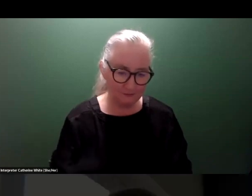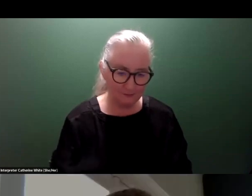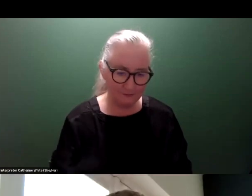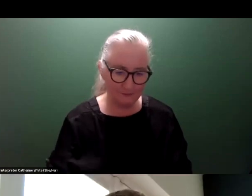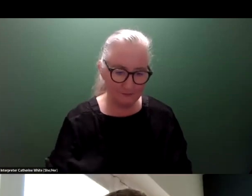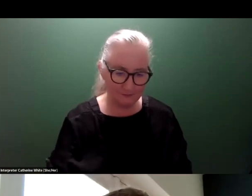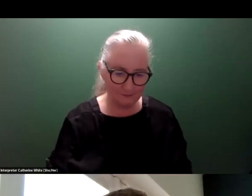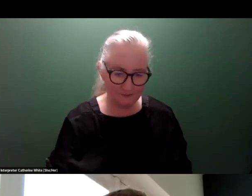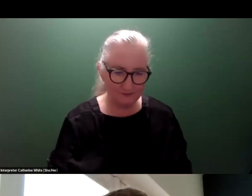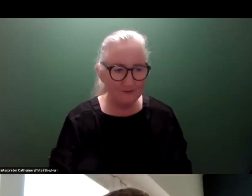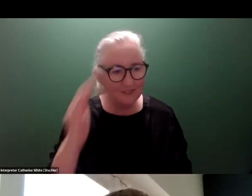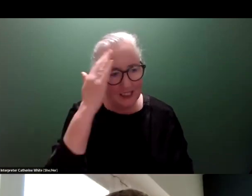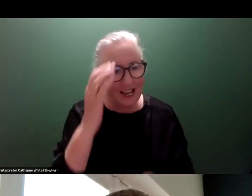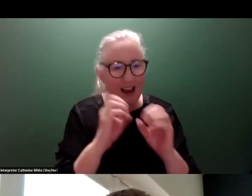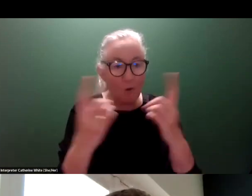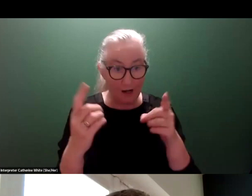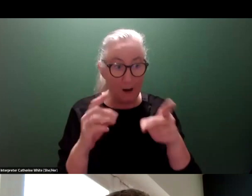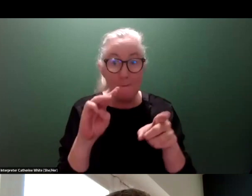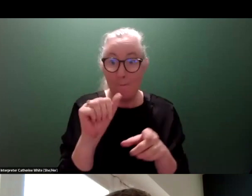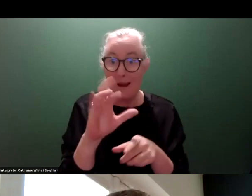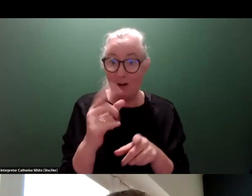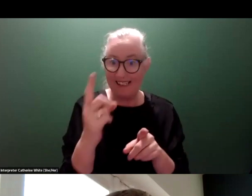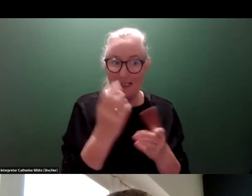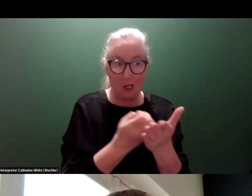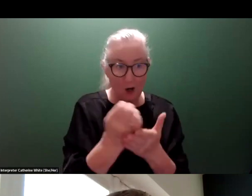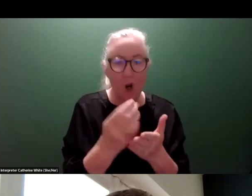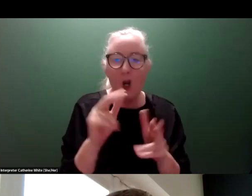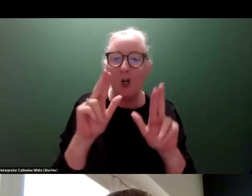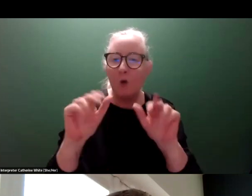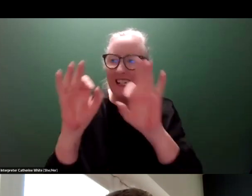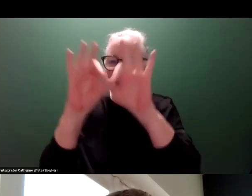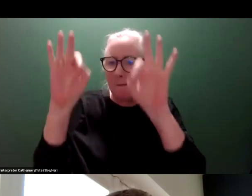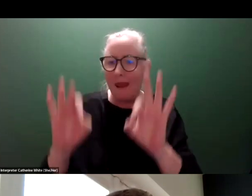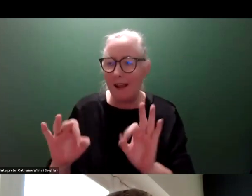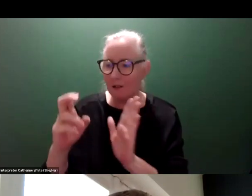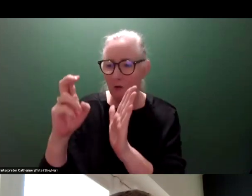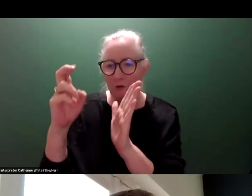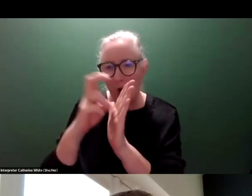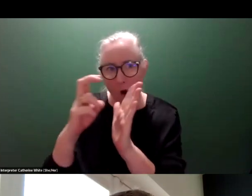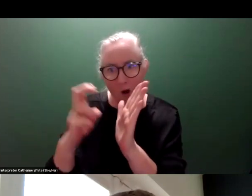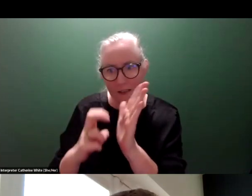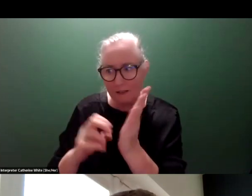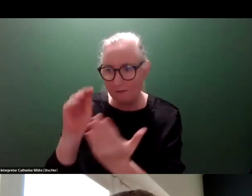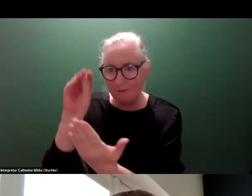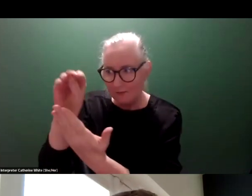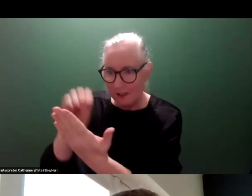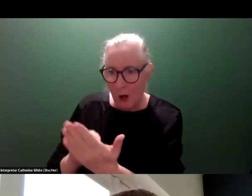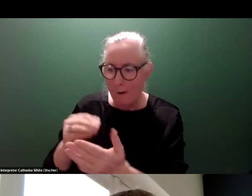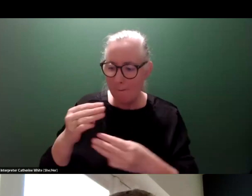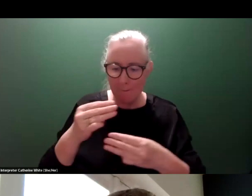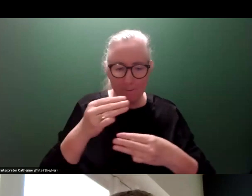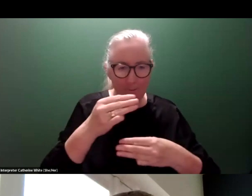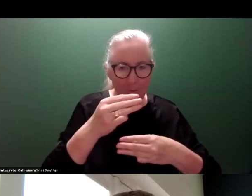Hello, everyone. As Mary has explained, we're going to have new templates which will record the basis on which procedures